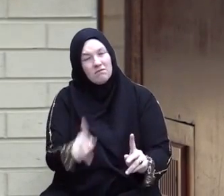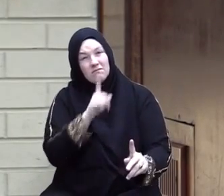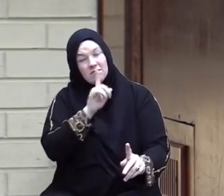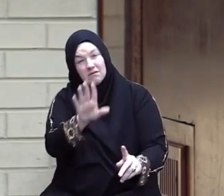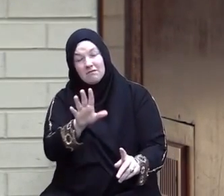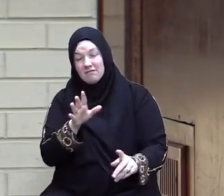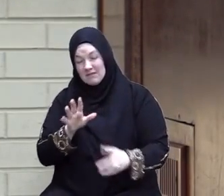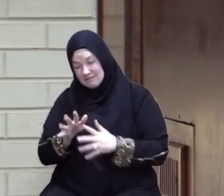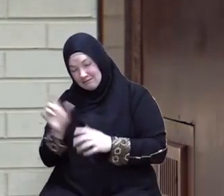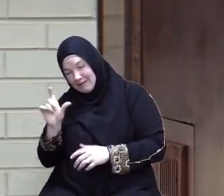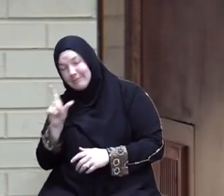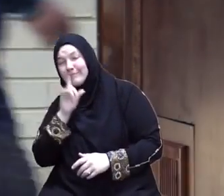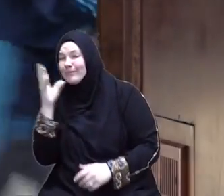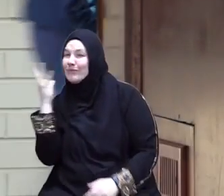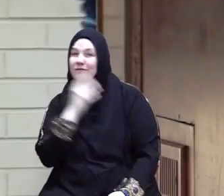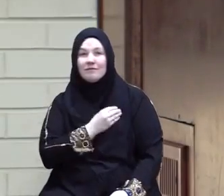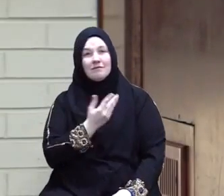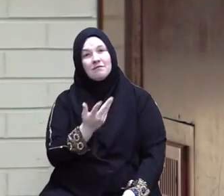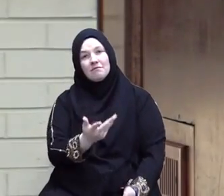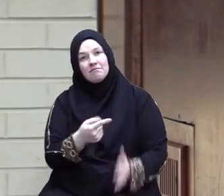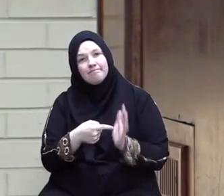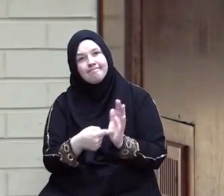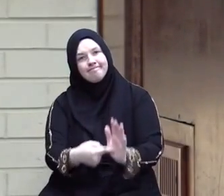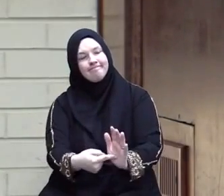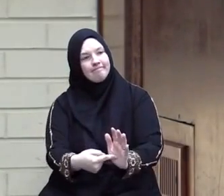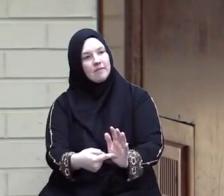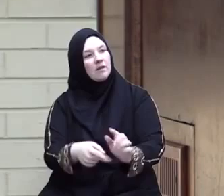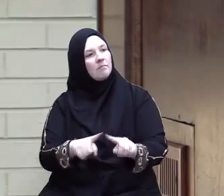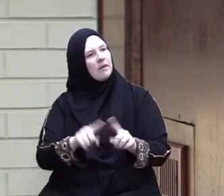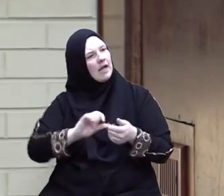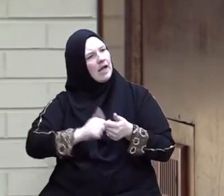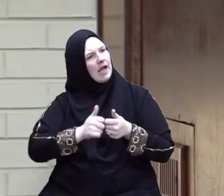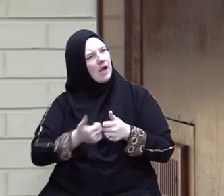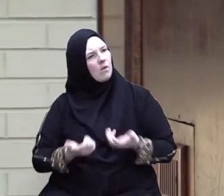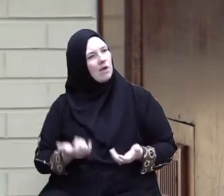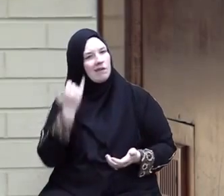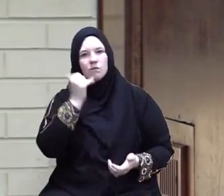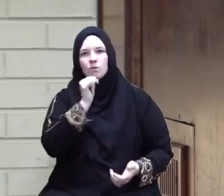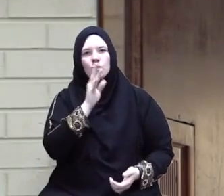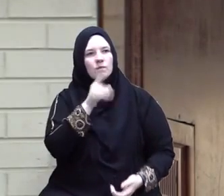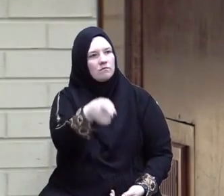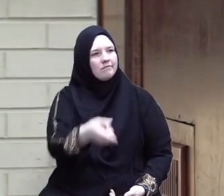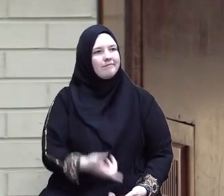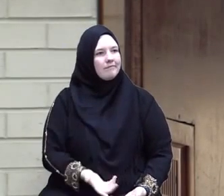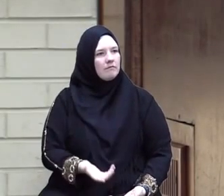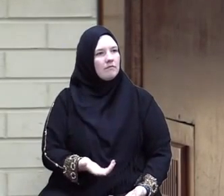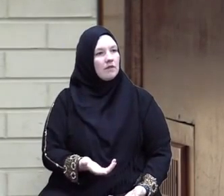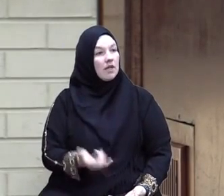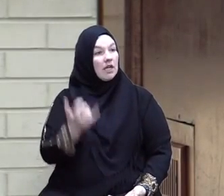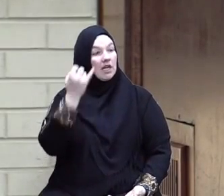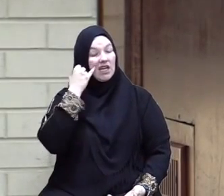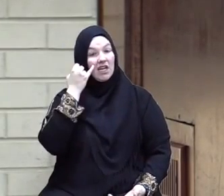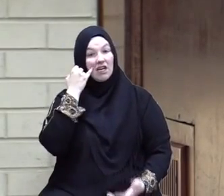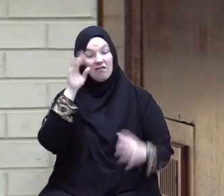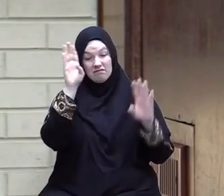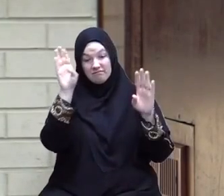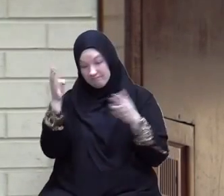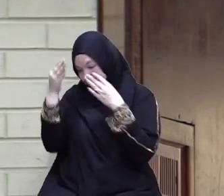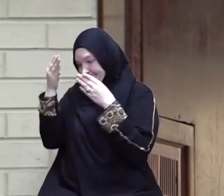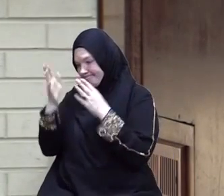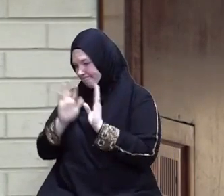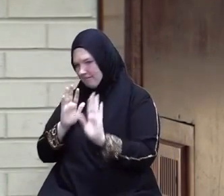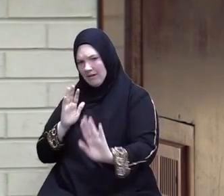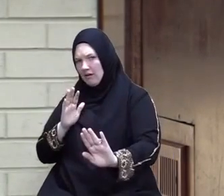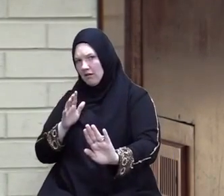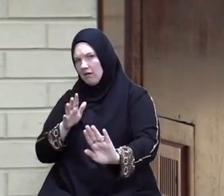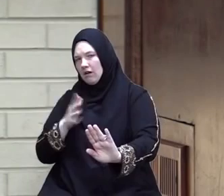the message and the beauty of this faith. But how could we do this if we don't talk to them? So if you boycott somebody because